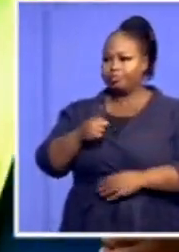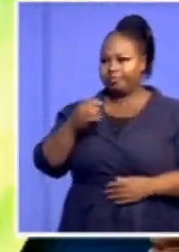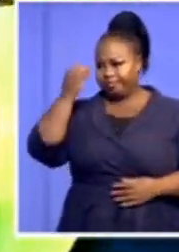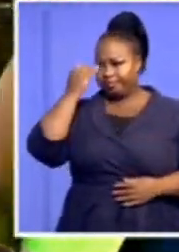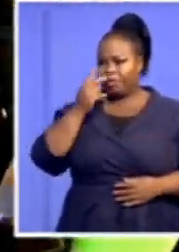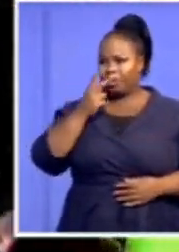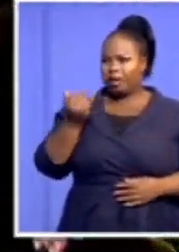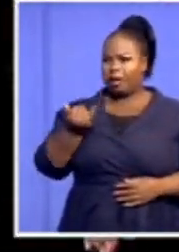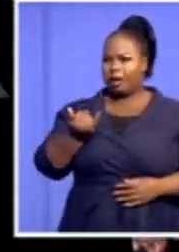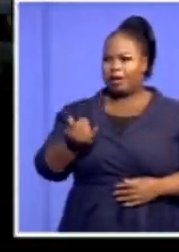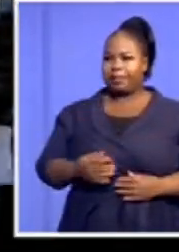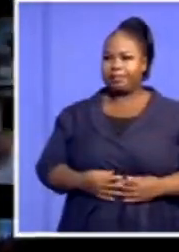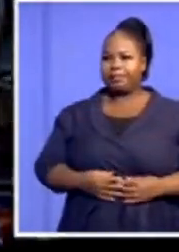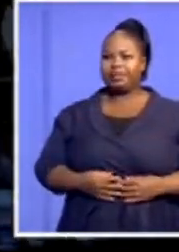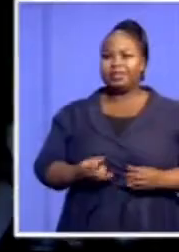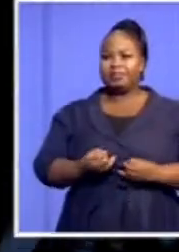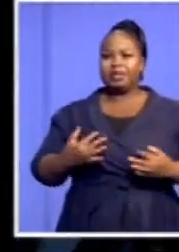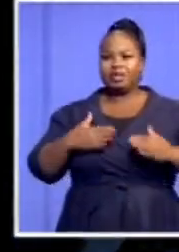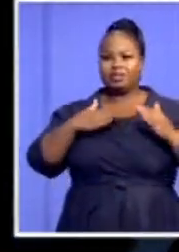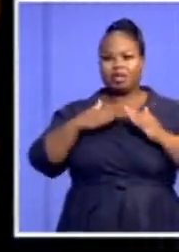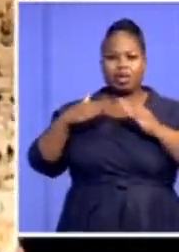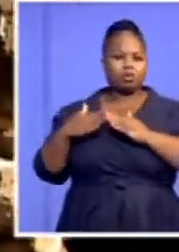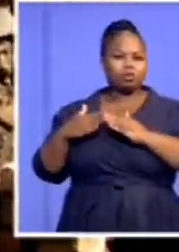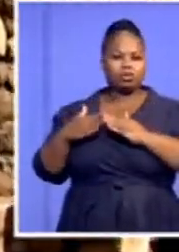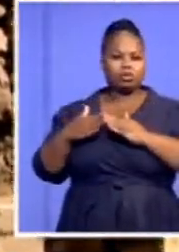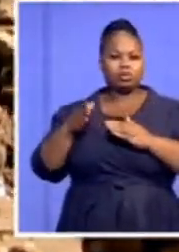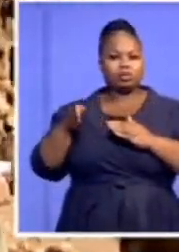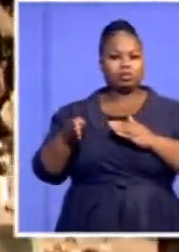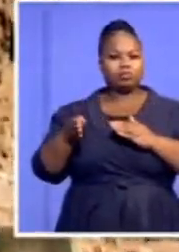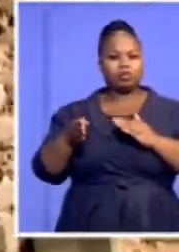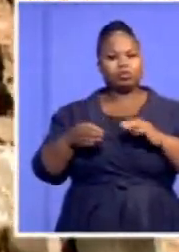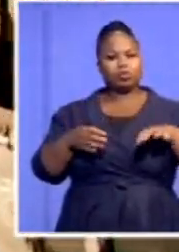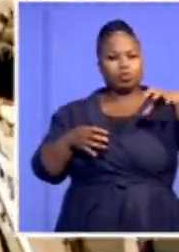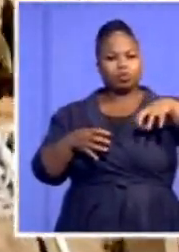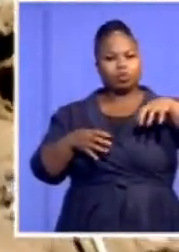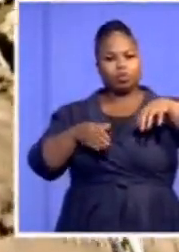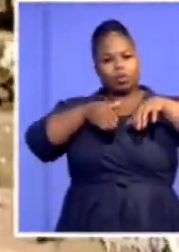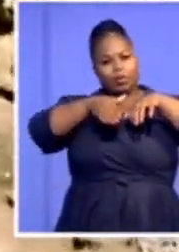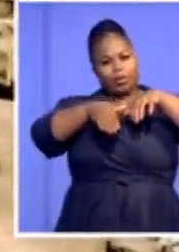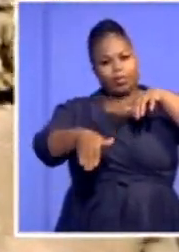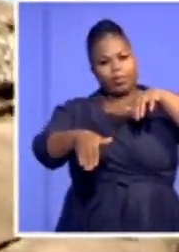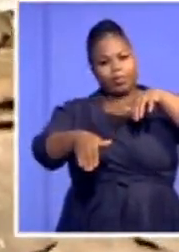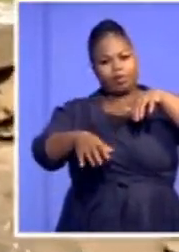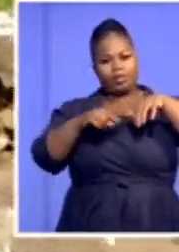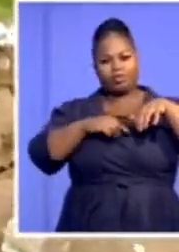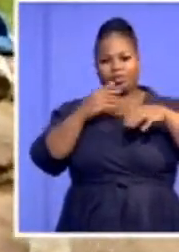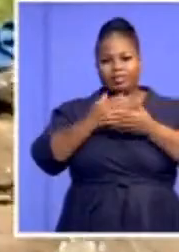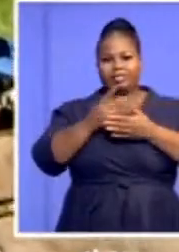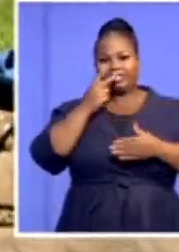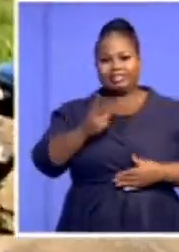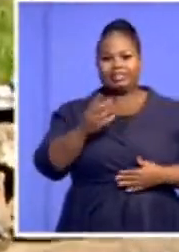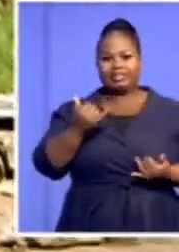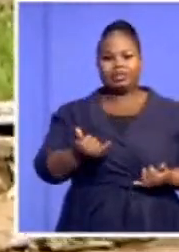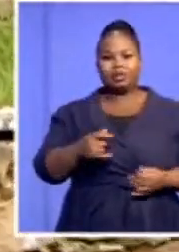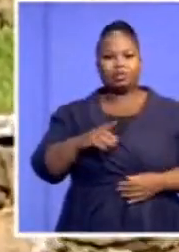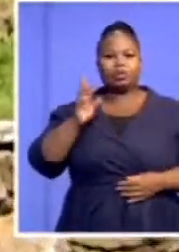these houses are on the slope of a hillside. And you can see that as the force of the water and the